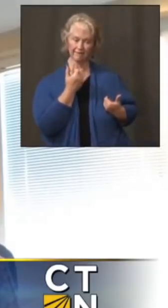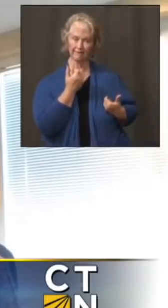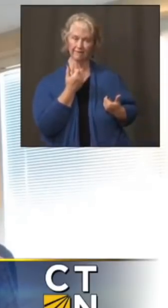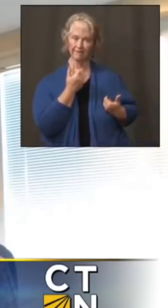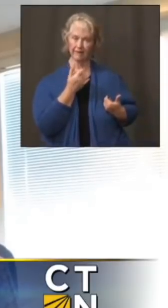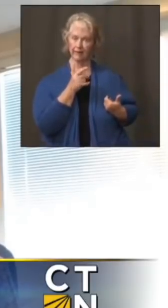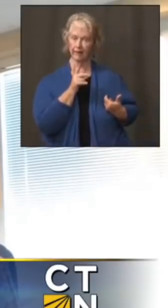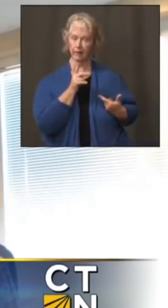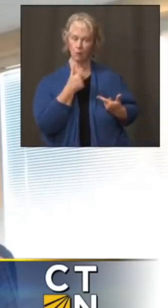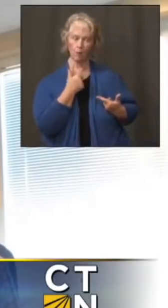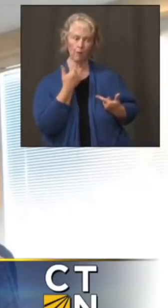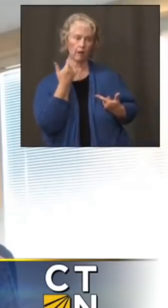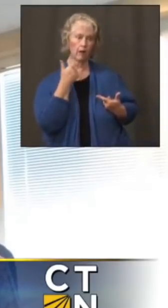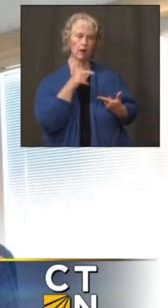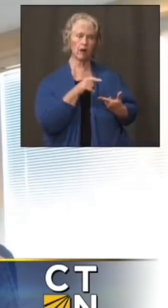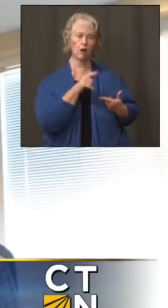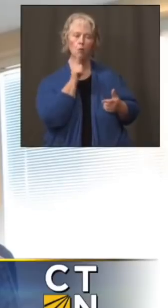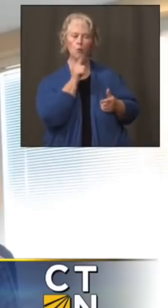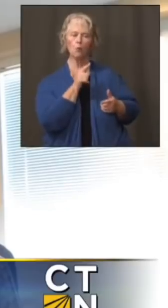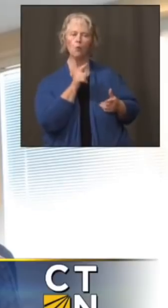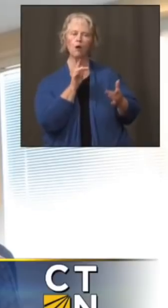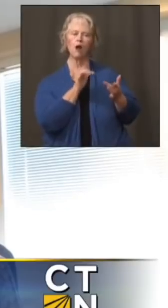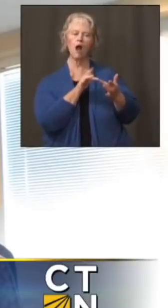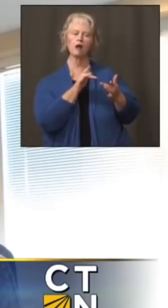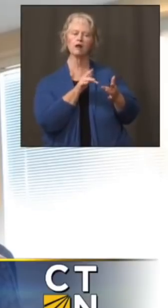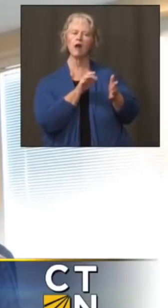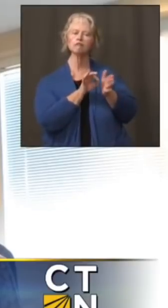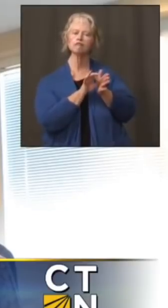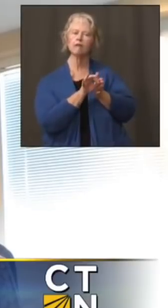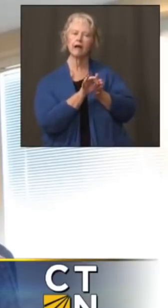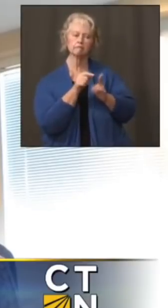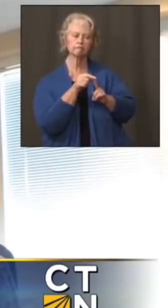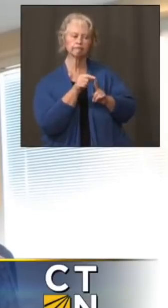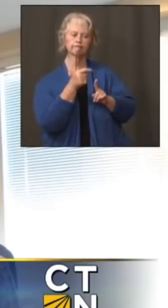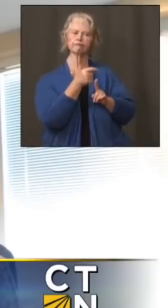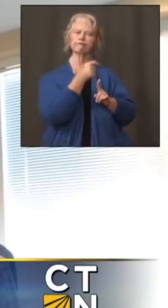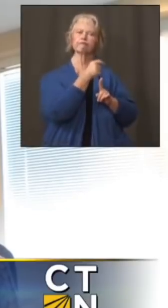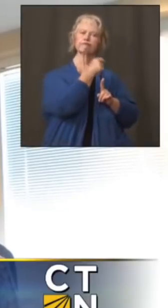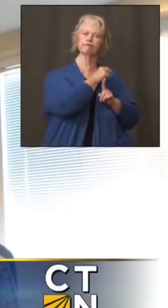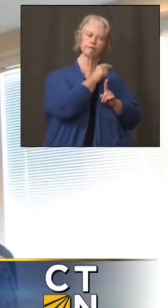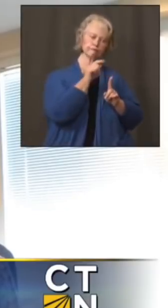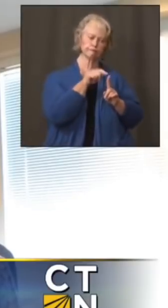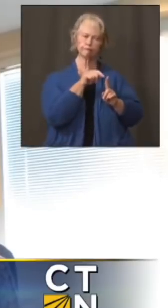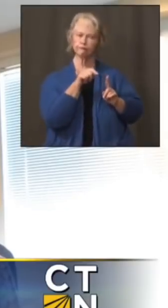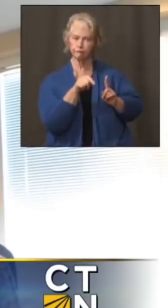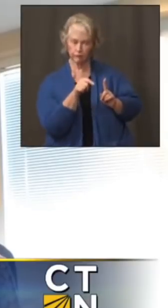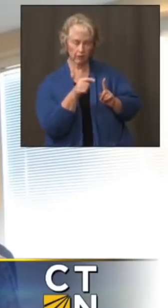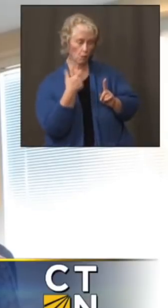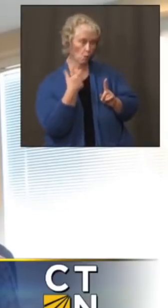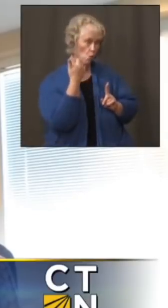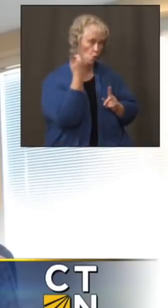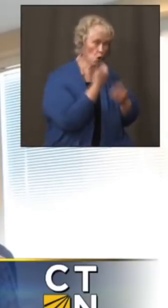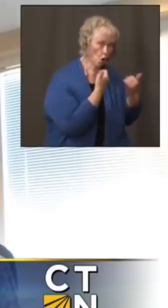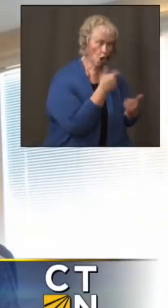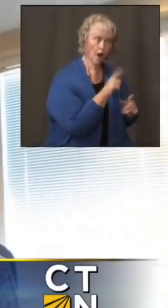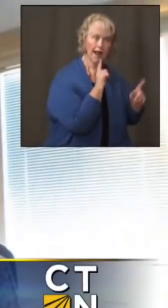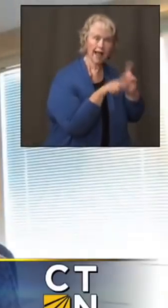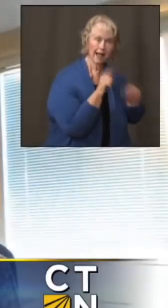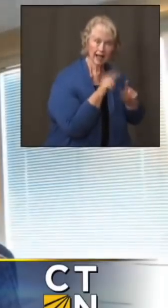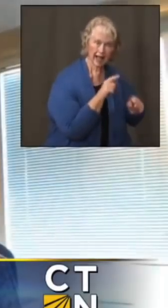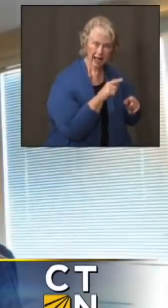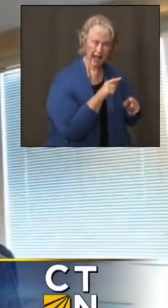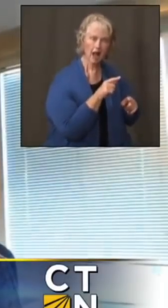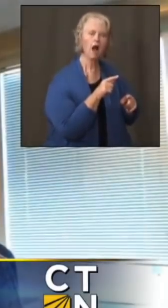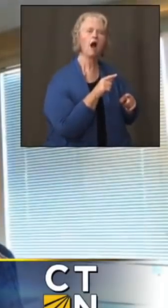answer the contact tracers, share the confidential information about individuals that they've had contact with, we